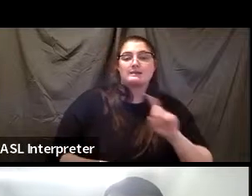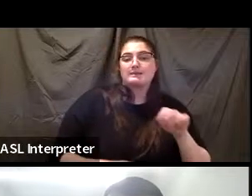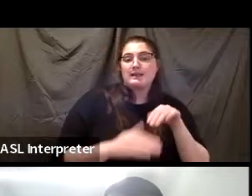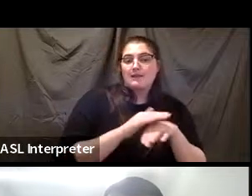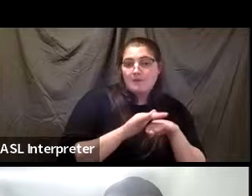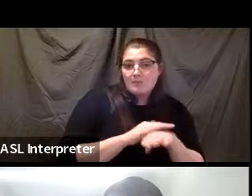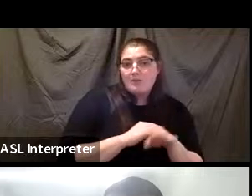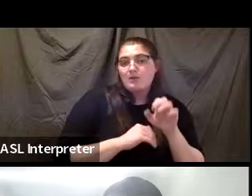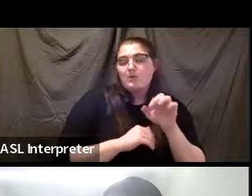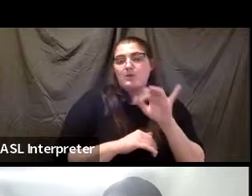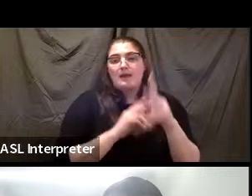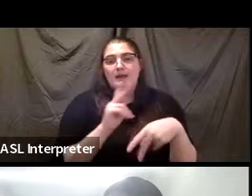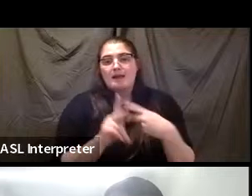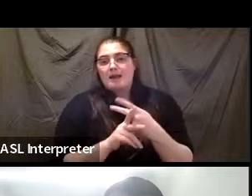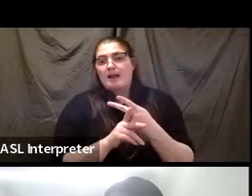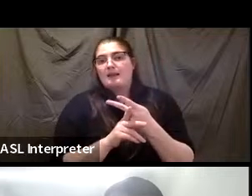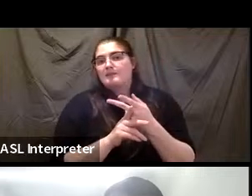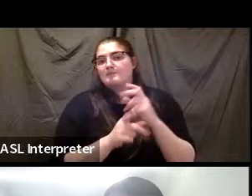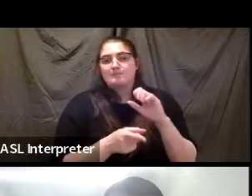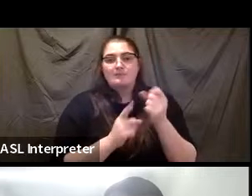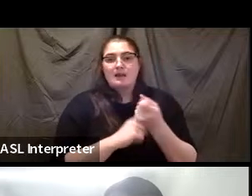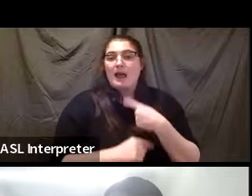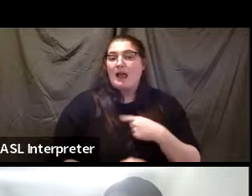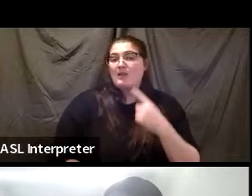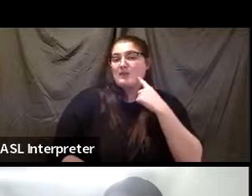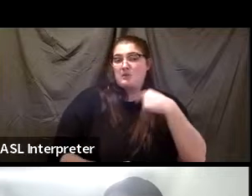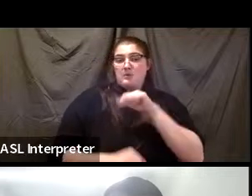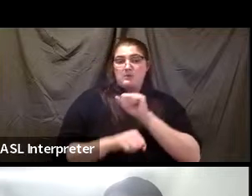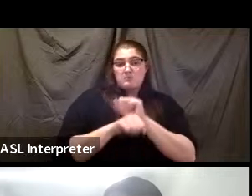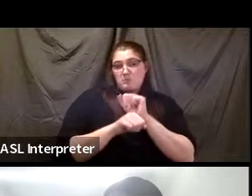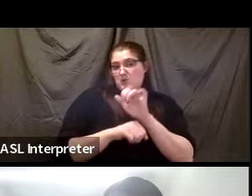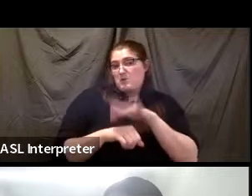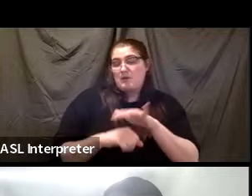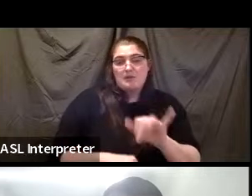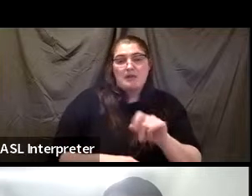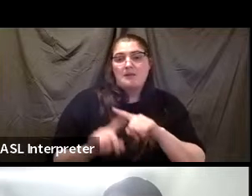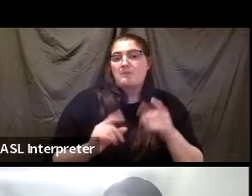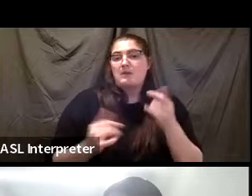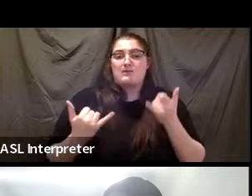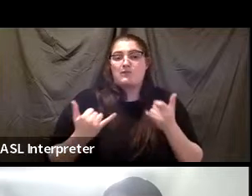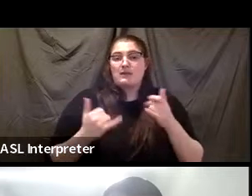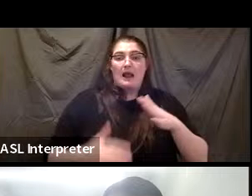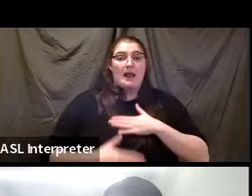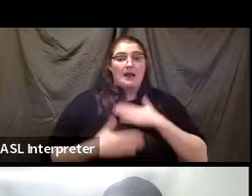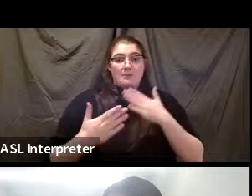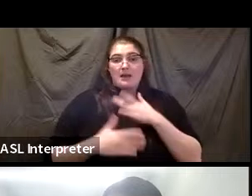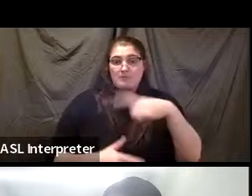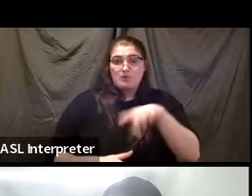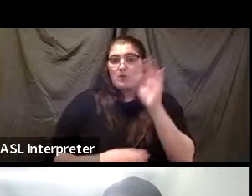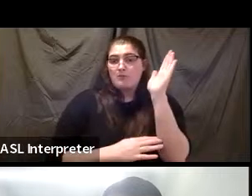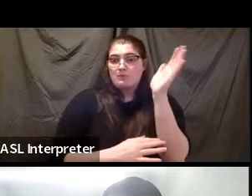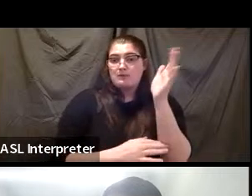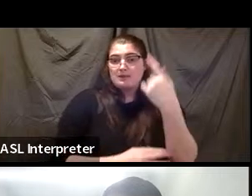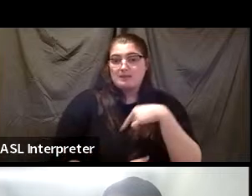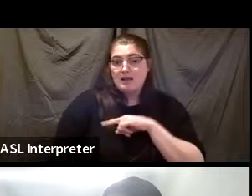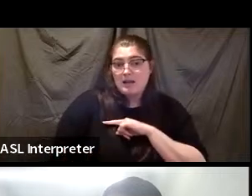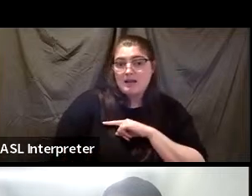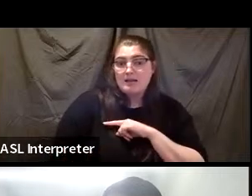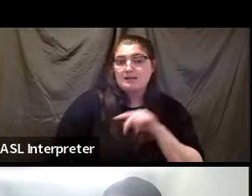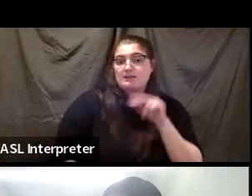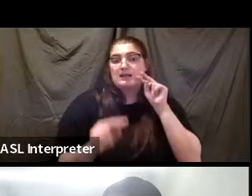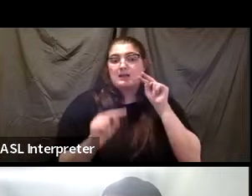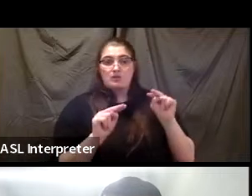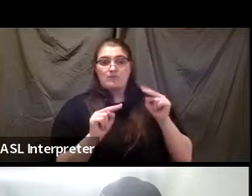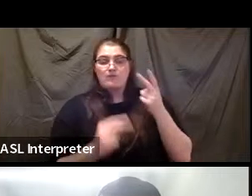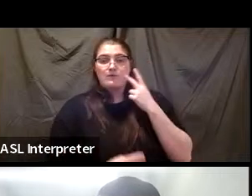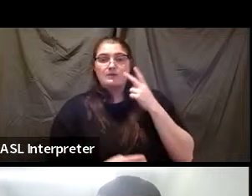or that kind of nature, I think we can work on it. But as of right now, I'm happy that you all presented to us. I look forward to seeing